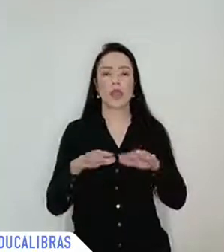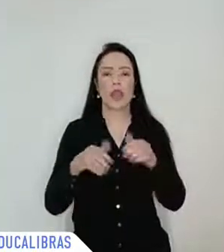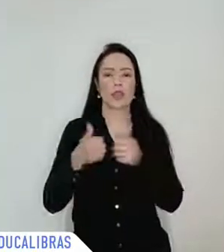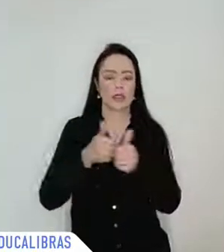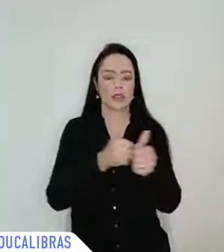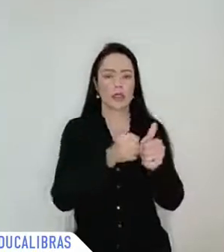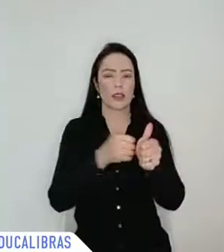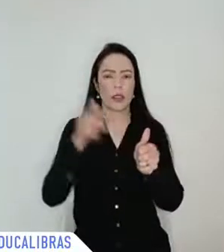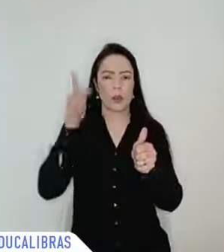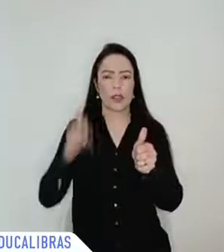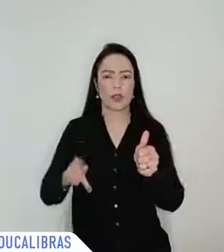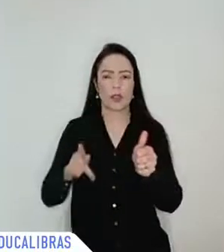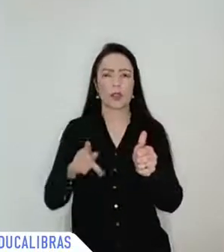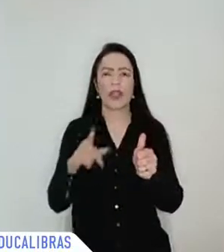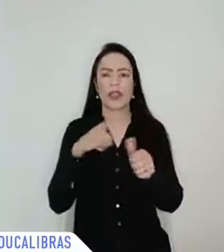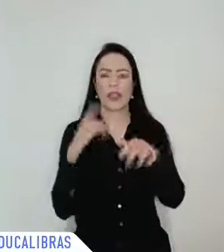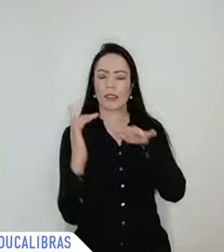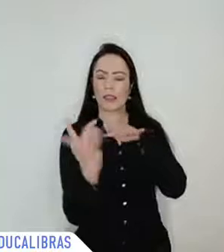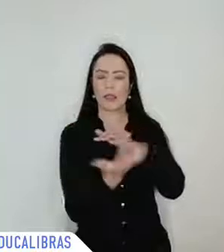image that has been